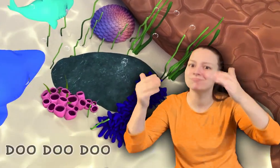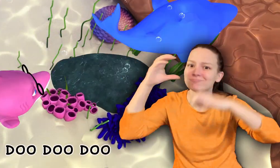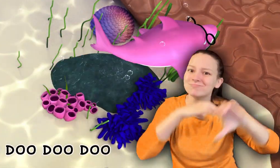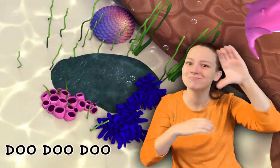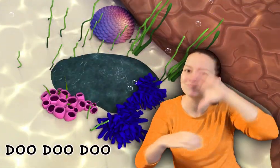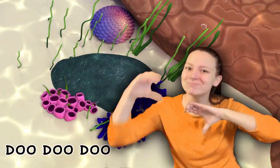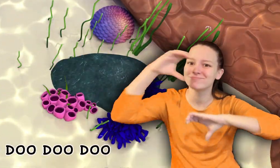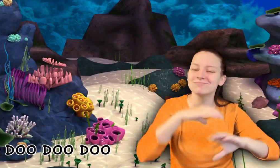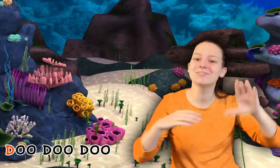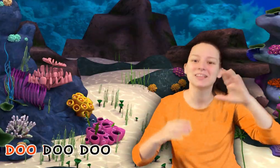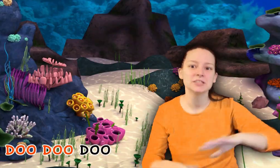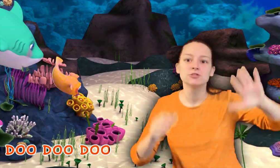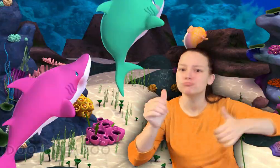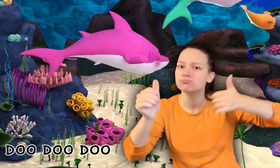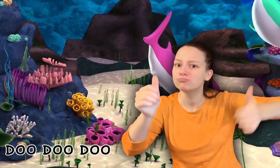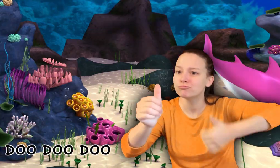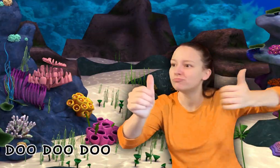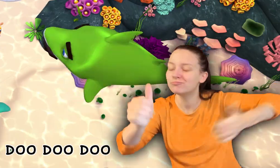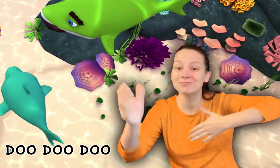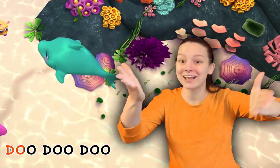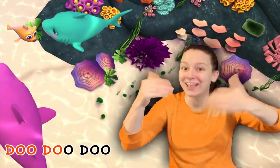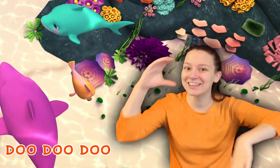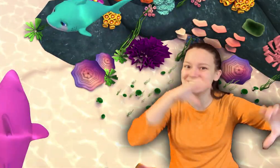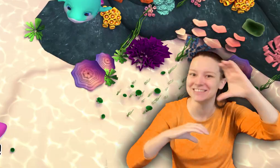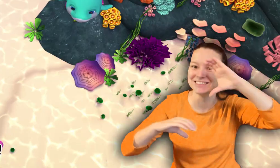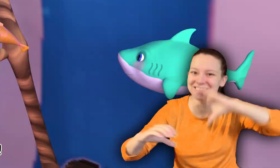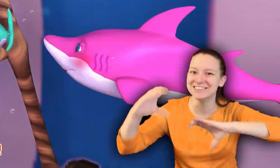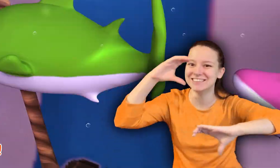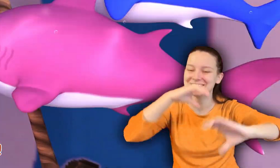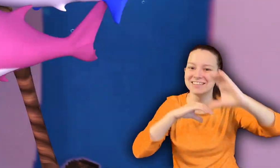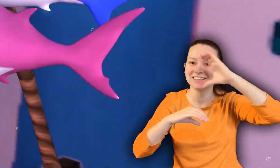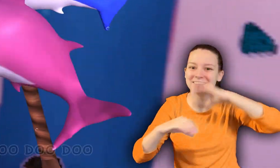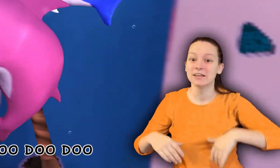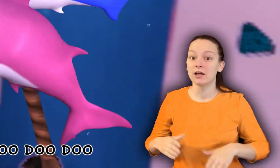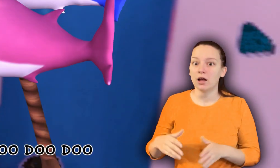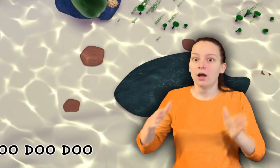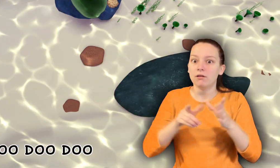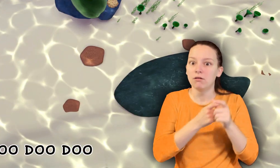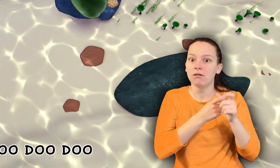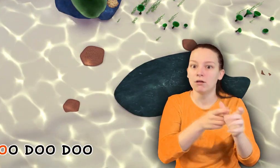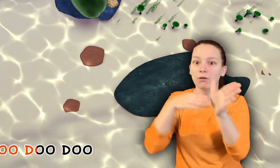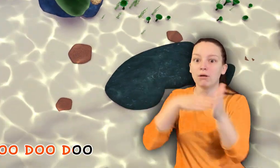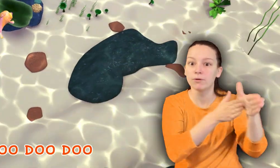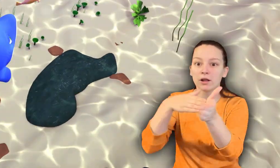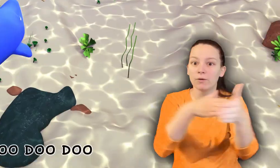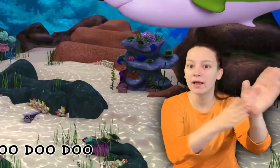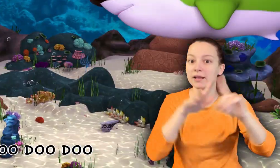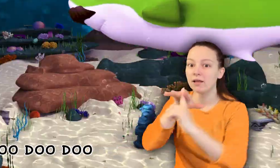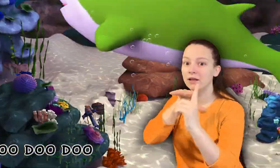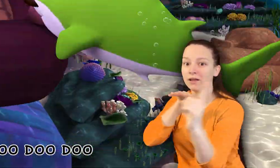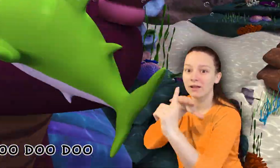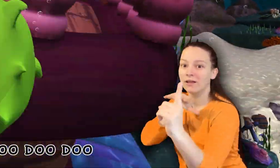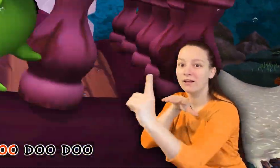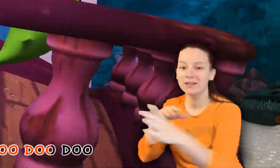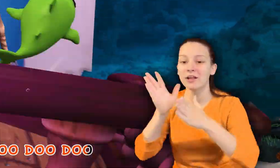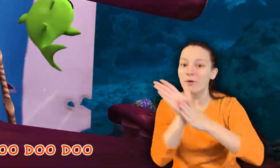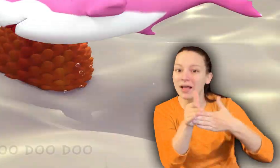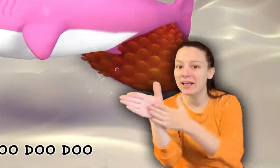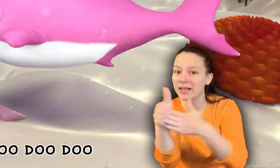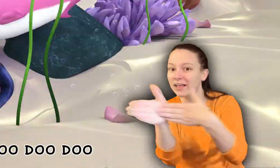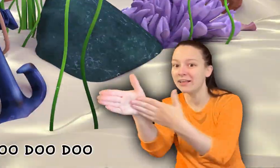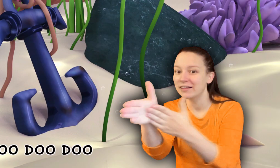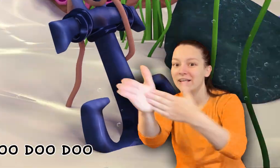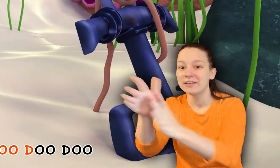let's go hunt, let's go hunt, let's go hunt. Run away, run away, run